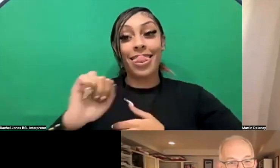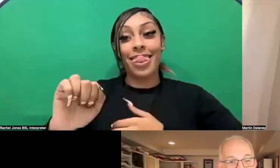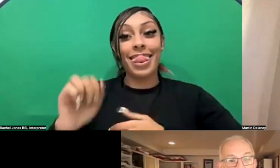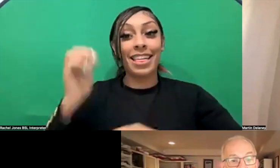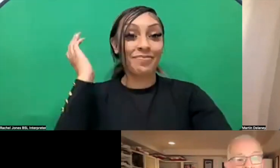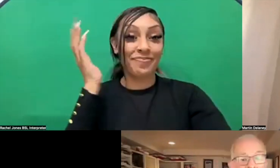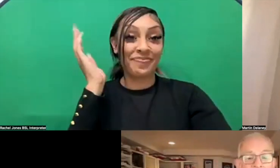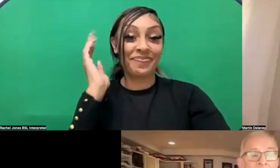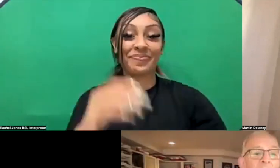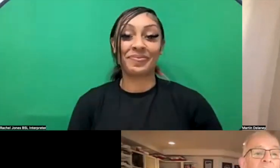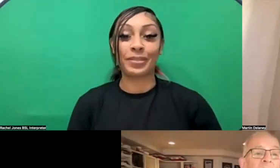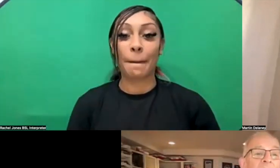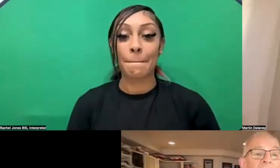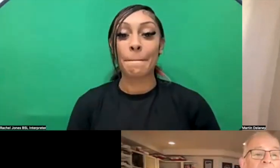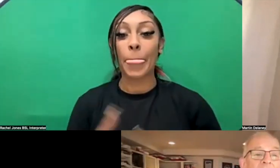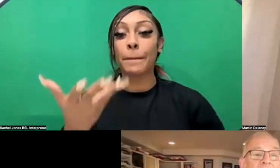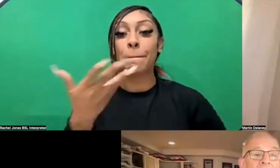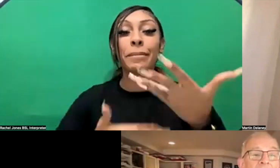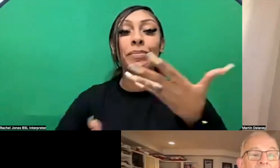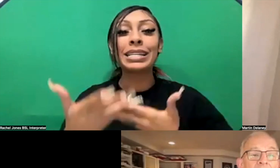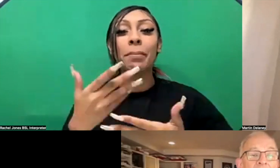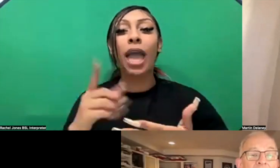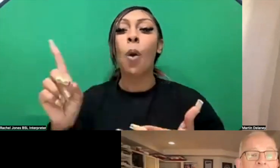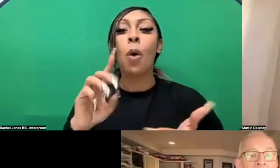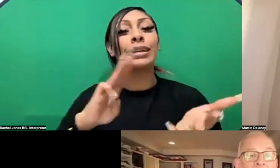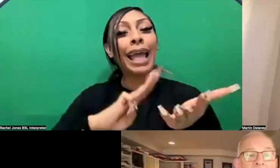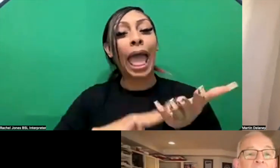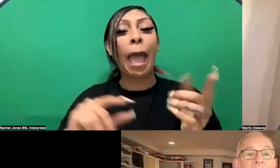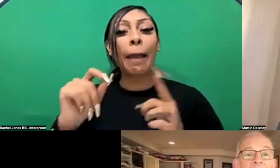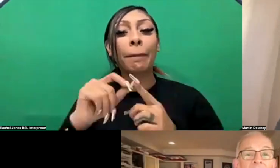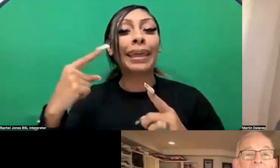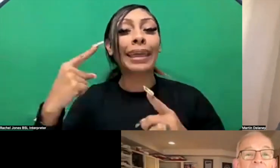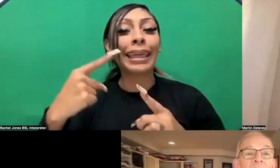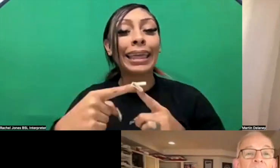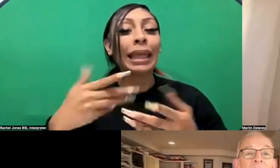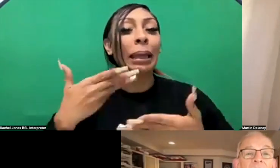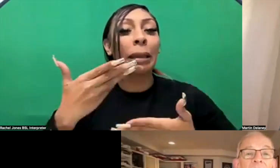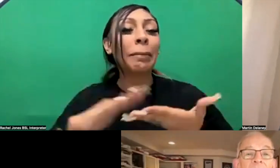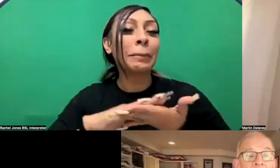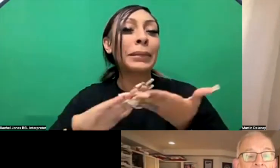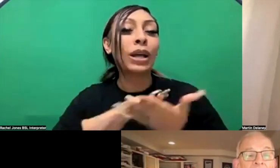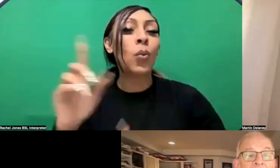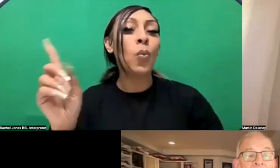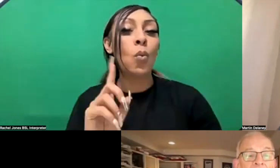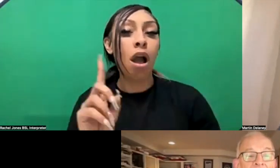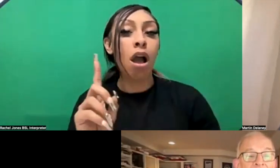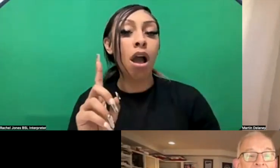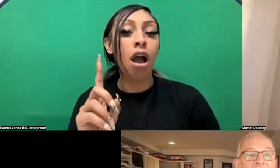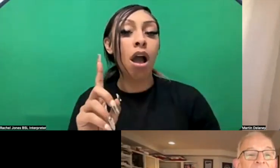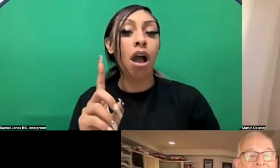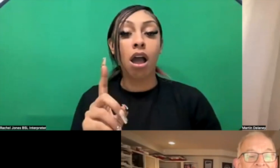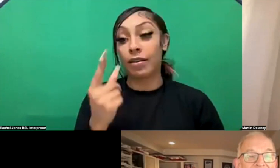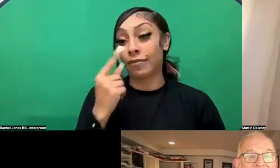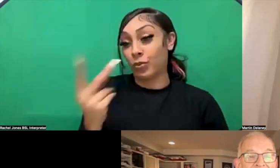to just explain to people what MPE is. I would like it if one of you guys would do that